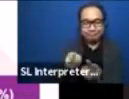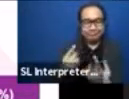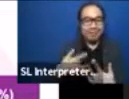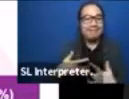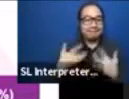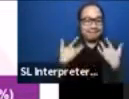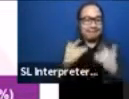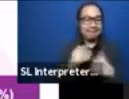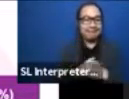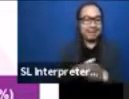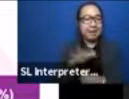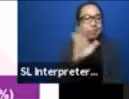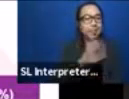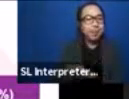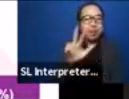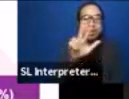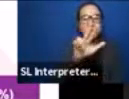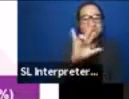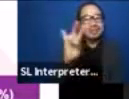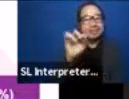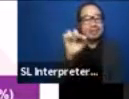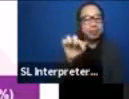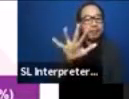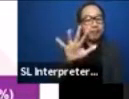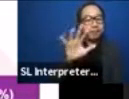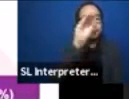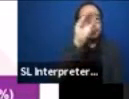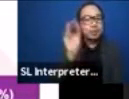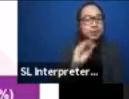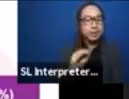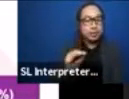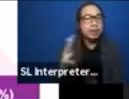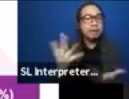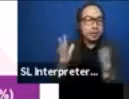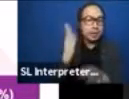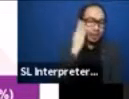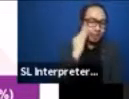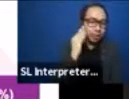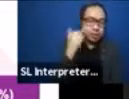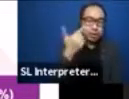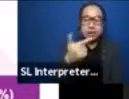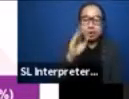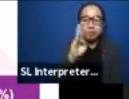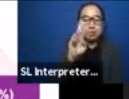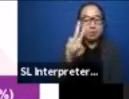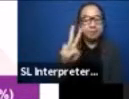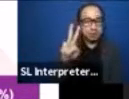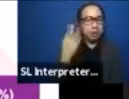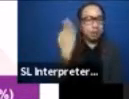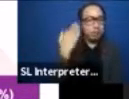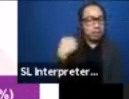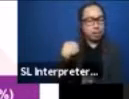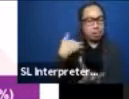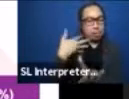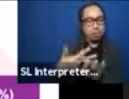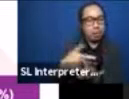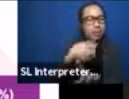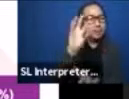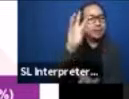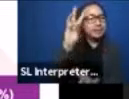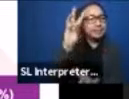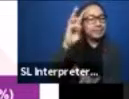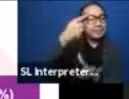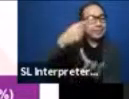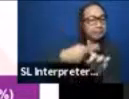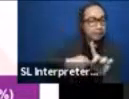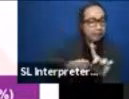37.5% had experienced in the past 6 months. The experience includes the emotional